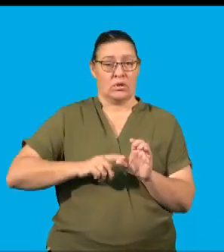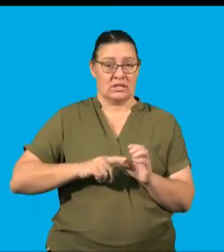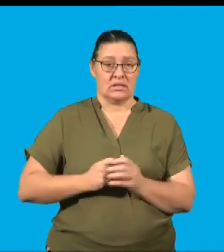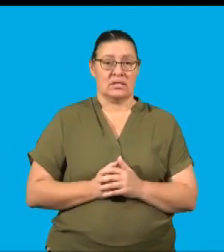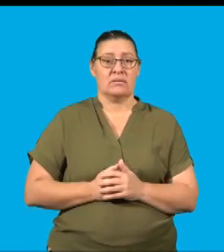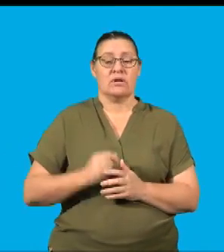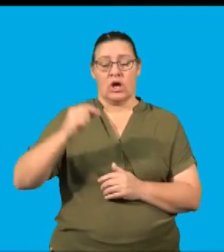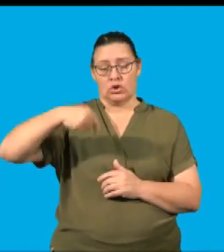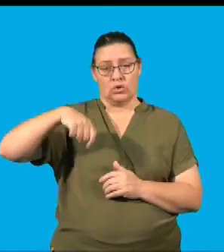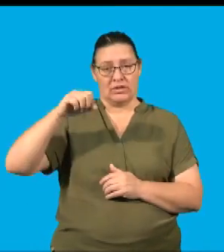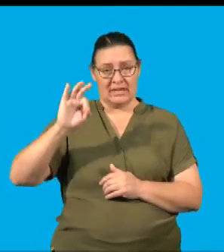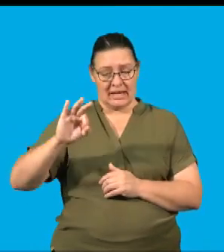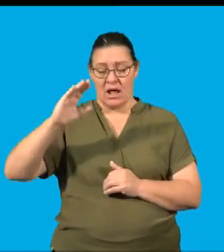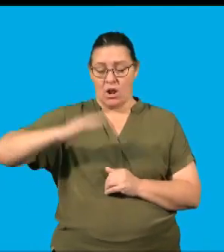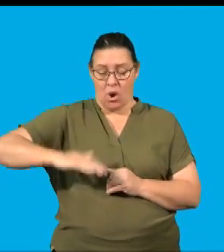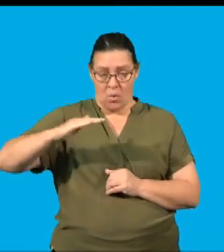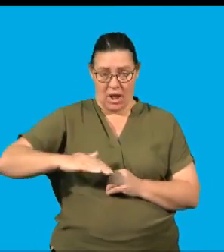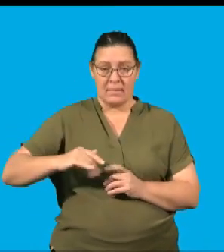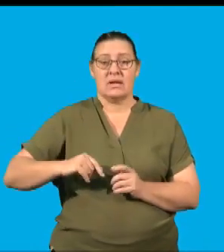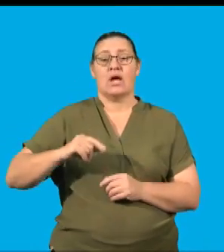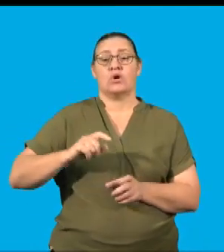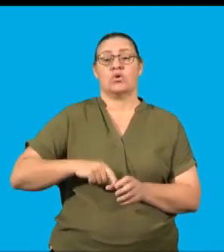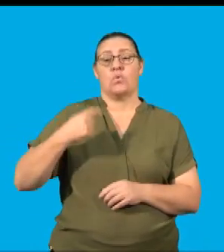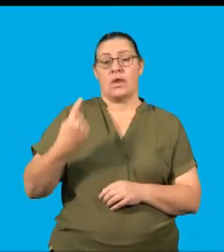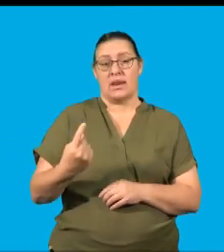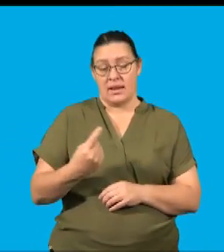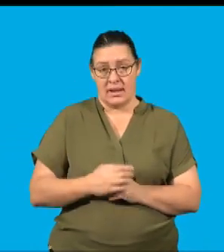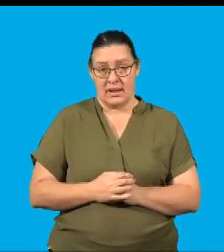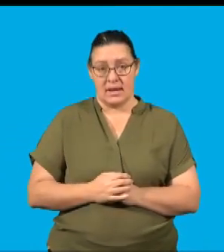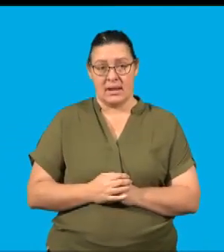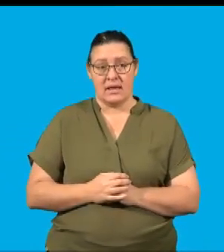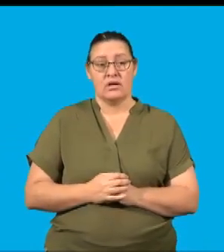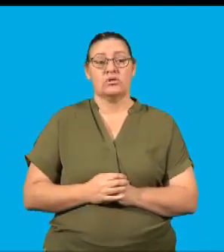the Q3, your lower quartile is known as the Q1. So the